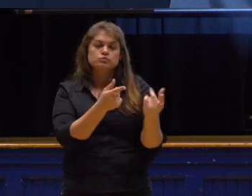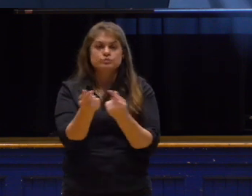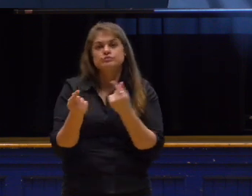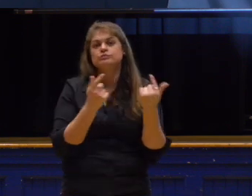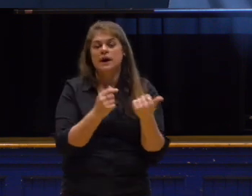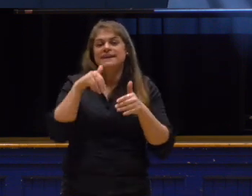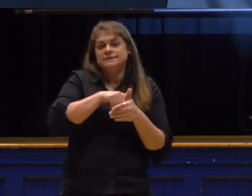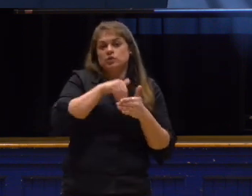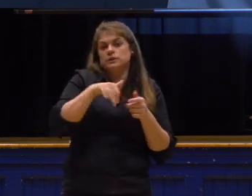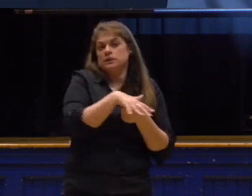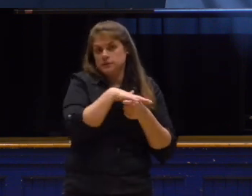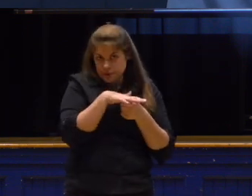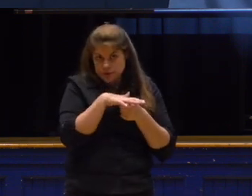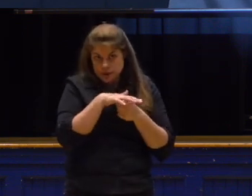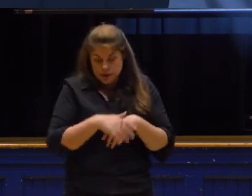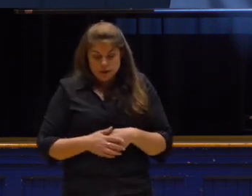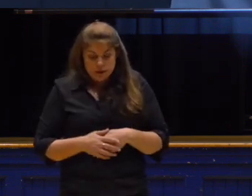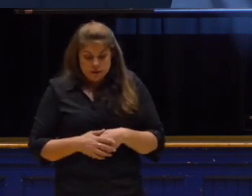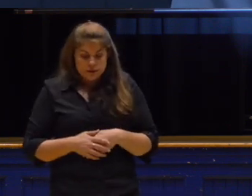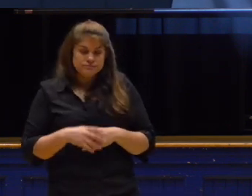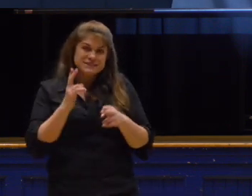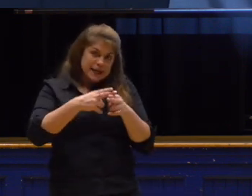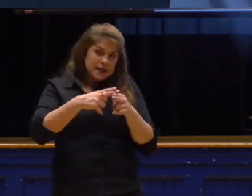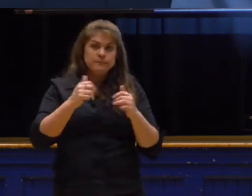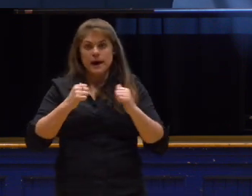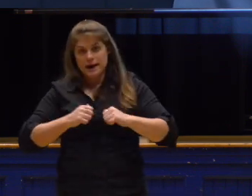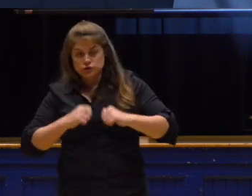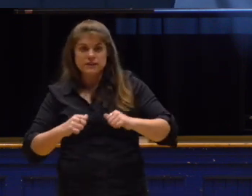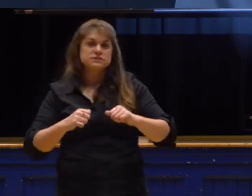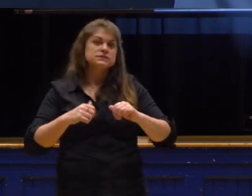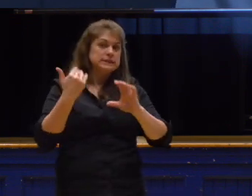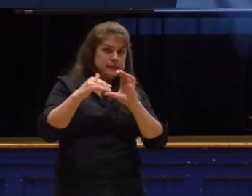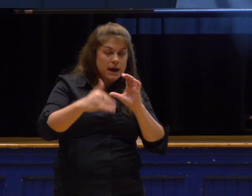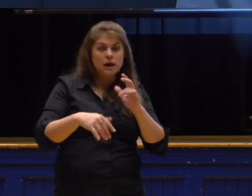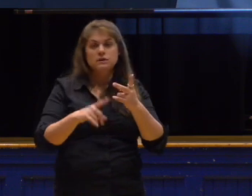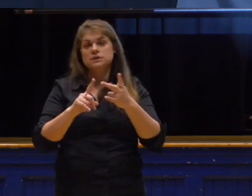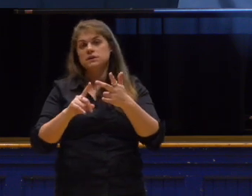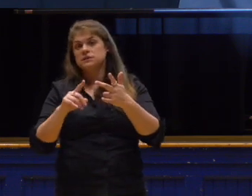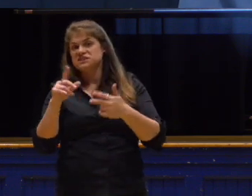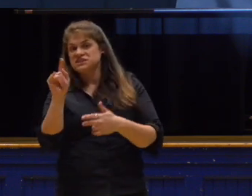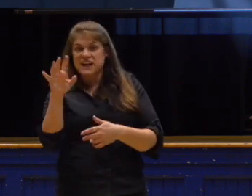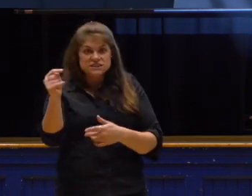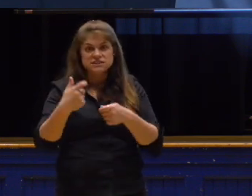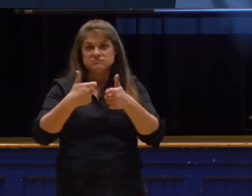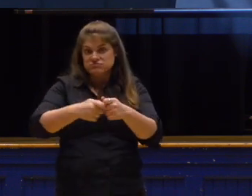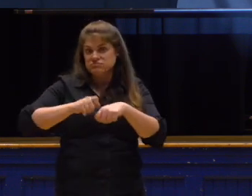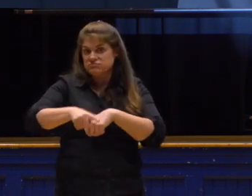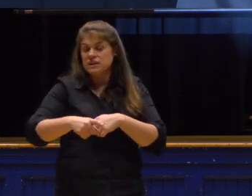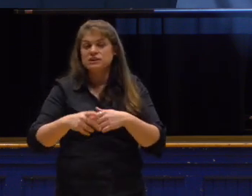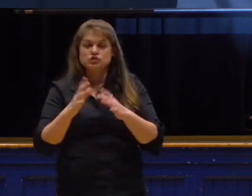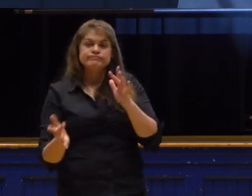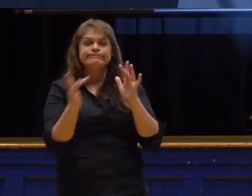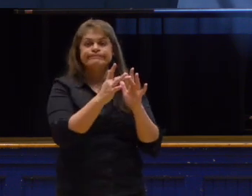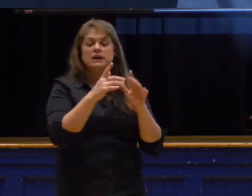protocol internally with us, who, name, address, phone number, email address, text, to be able to get